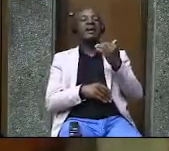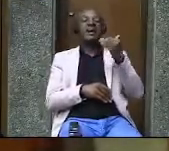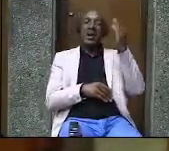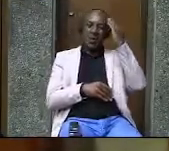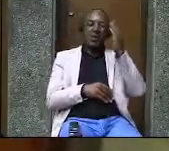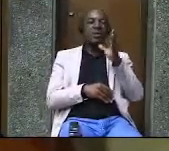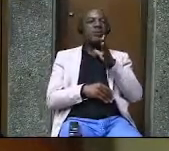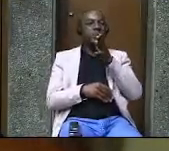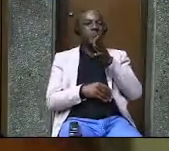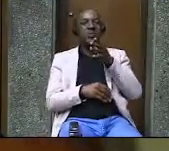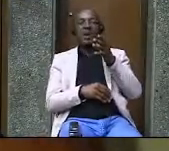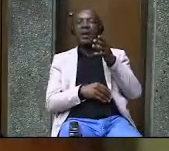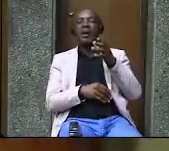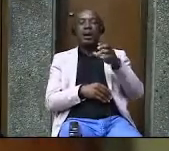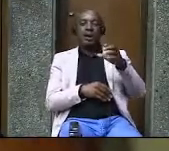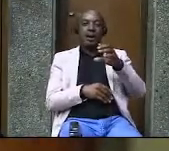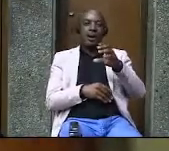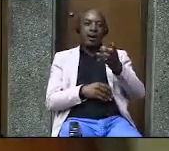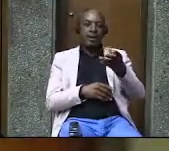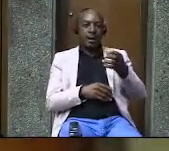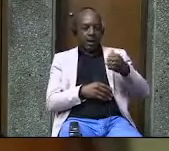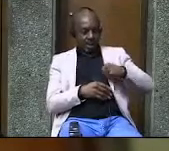know